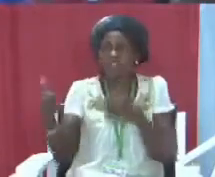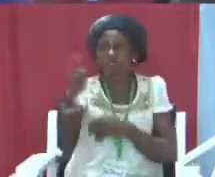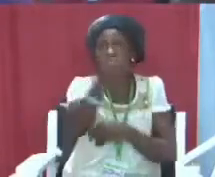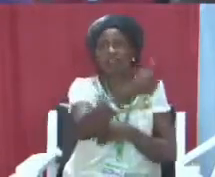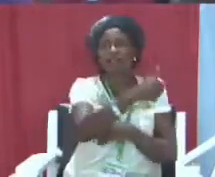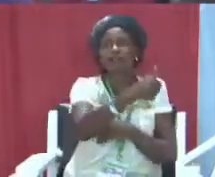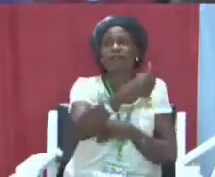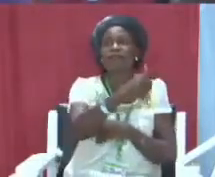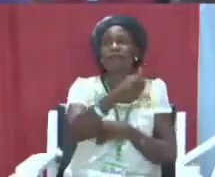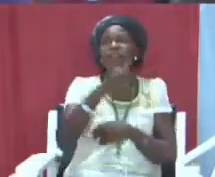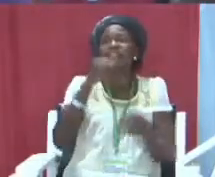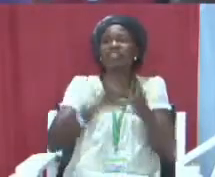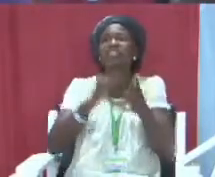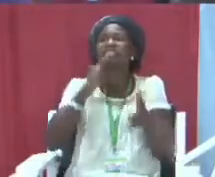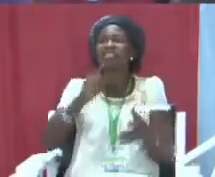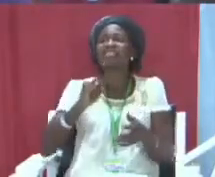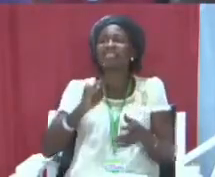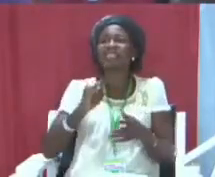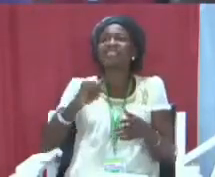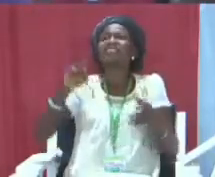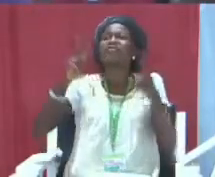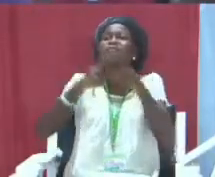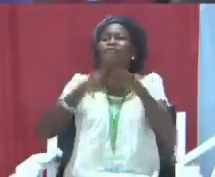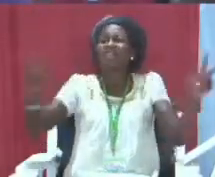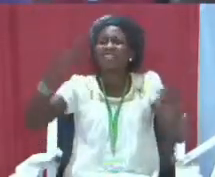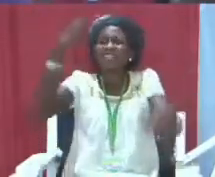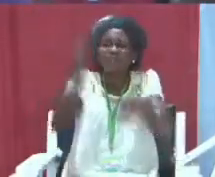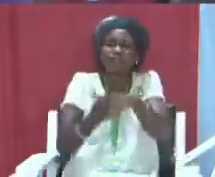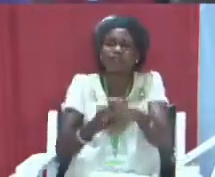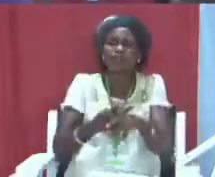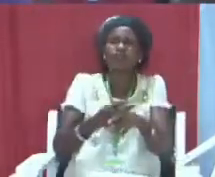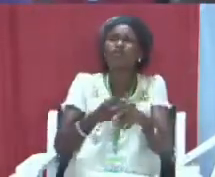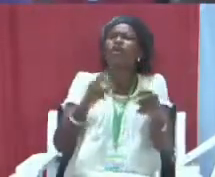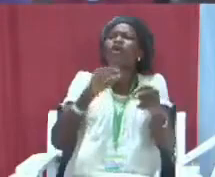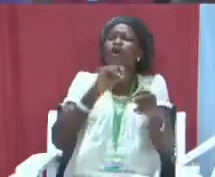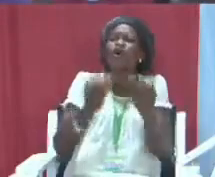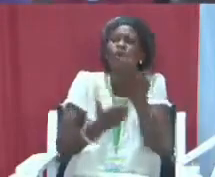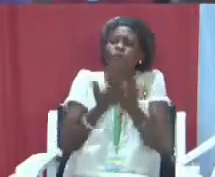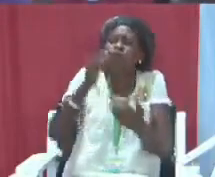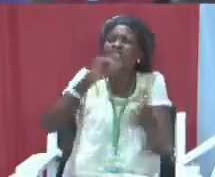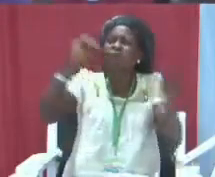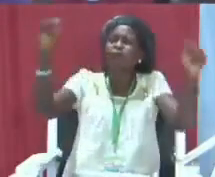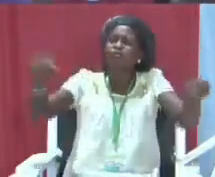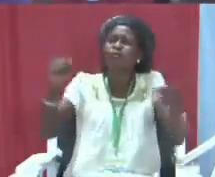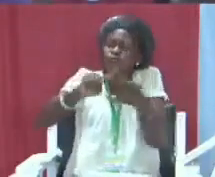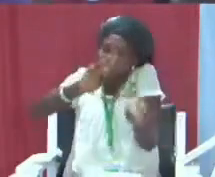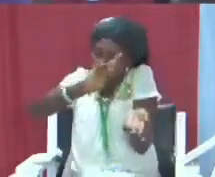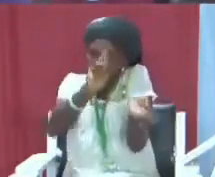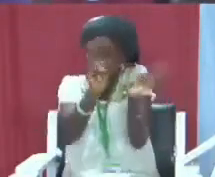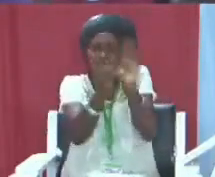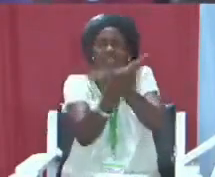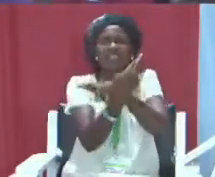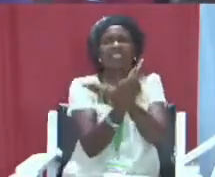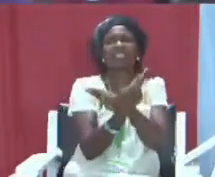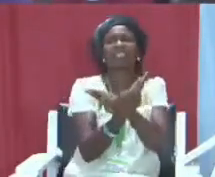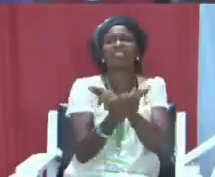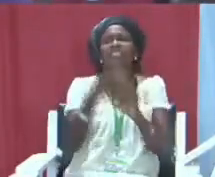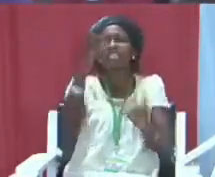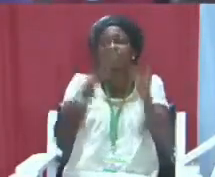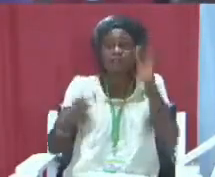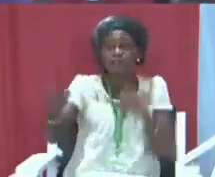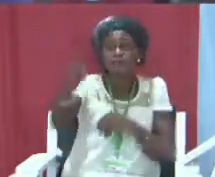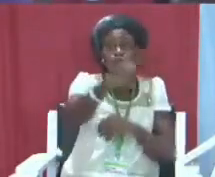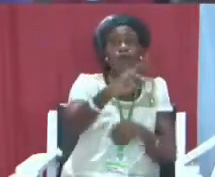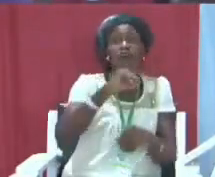themselves," it is very difficult, almost impossible, to repent if you are